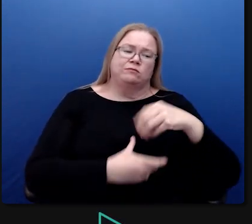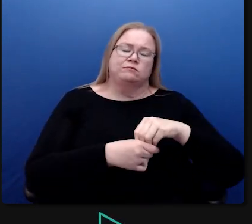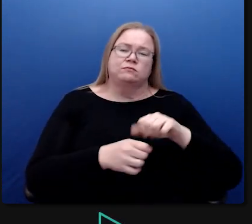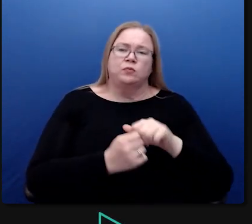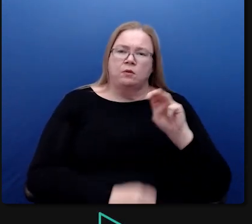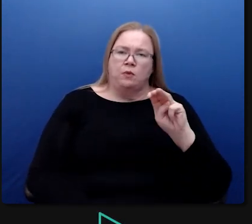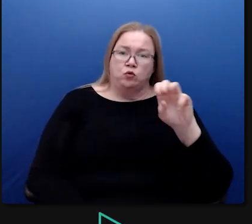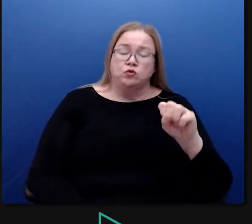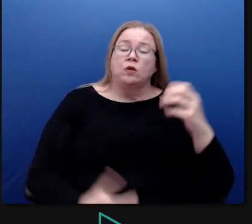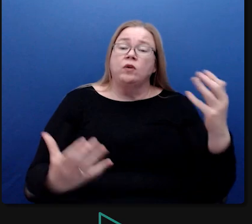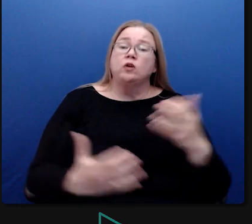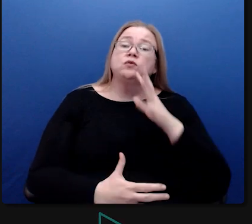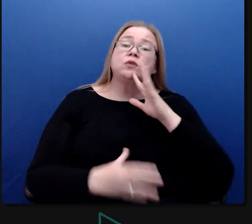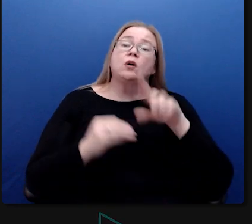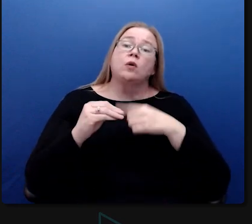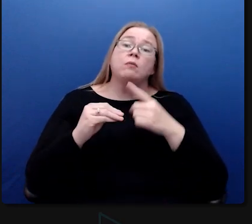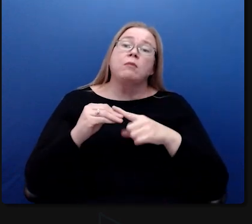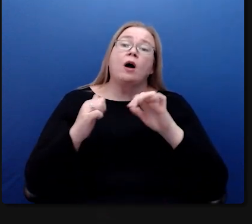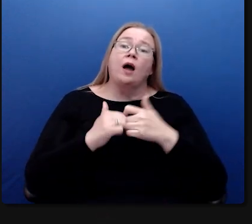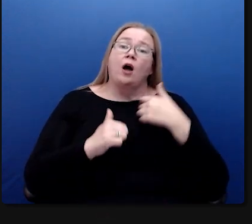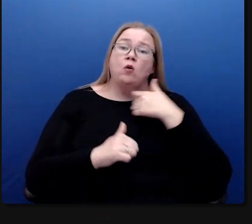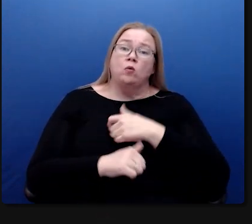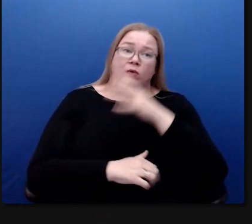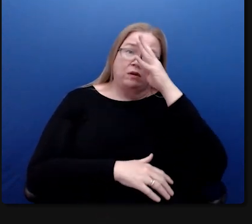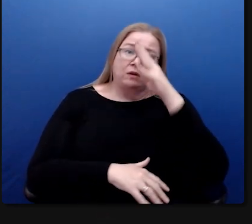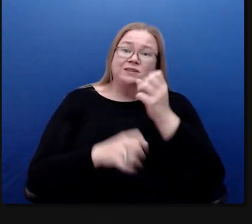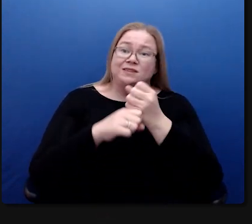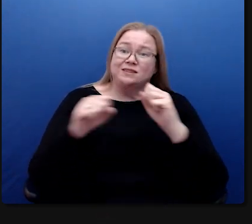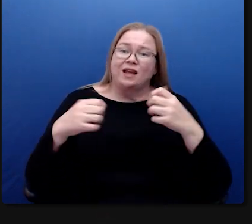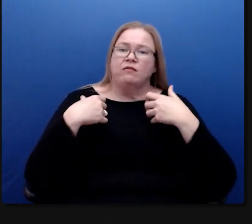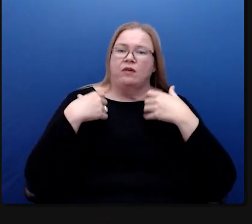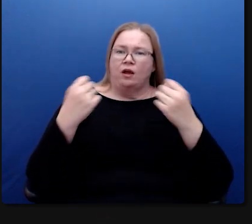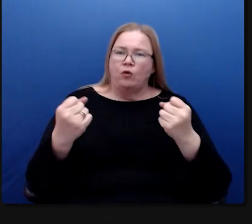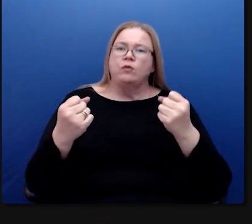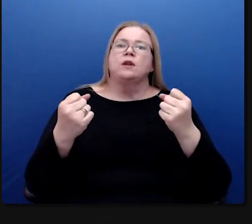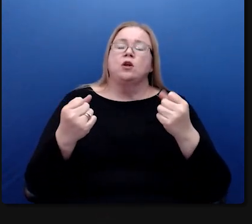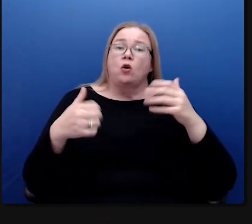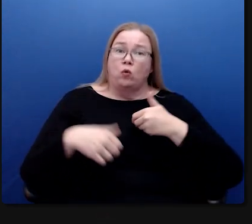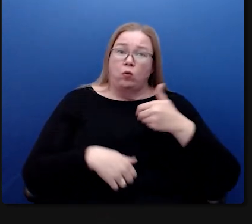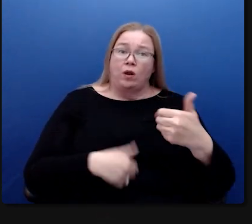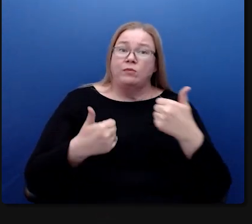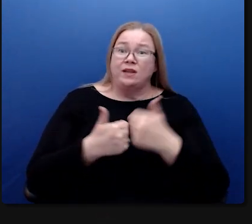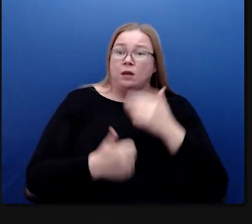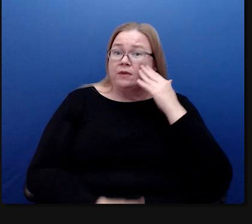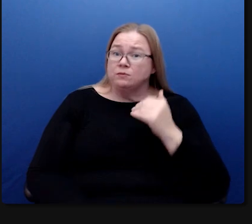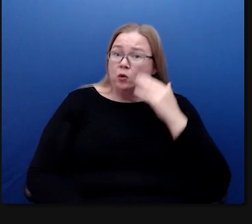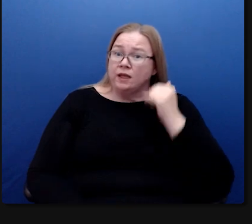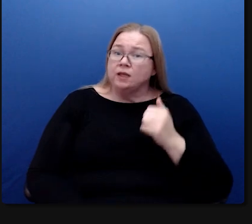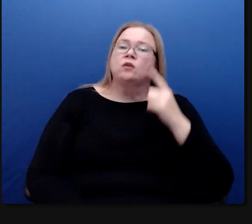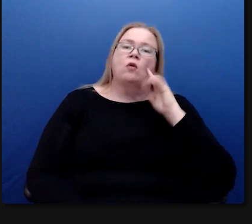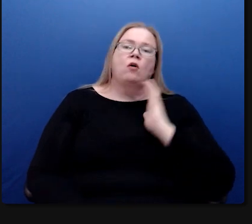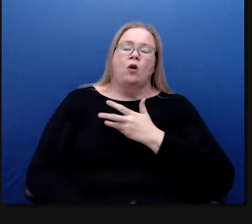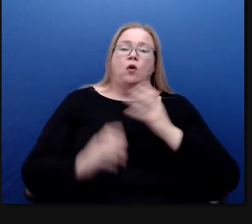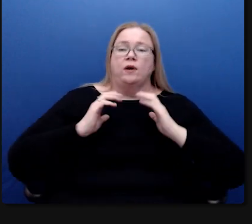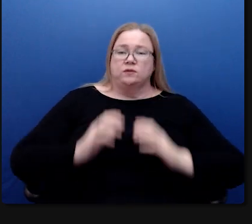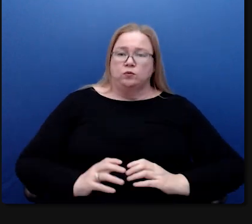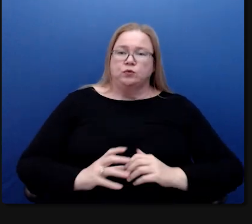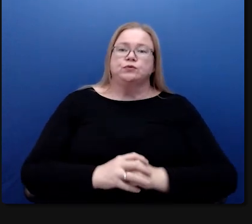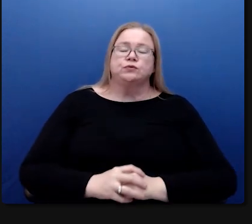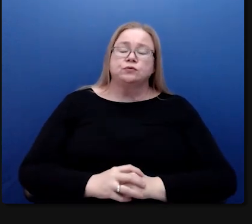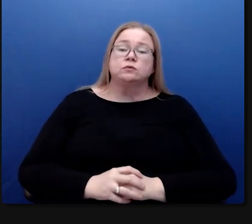of Microsoft, and we are here to talk to you about how we create safe, healthy, and welcoming gaming experience for our